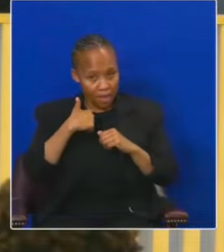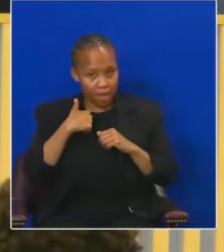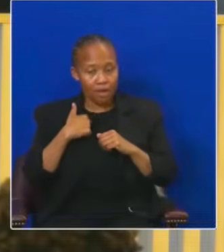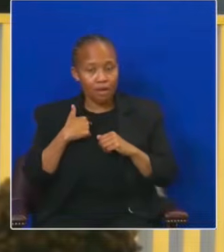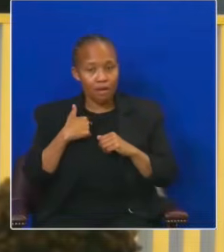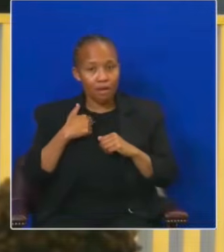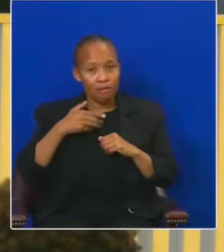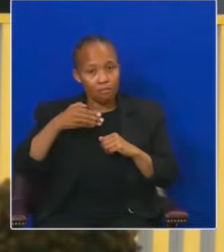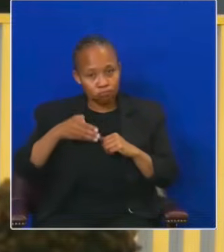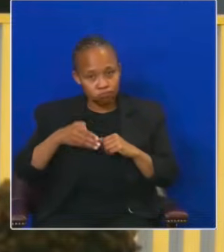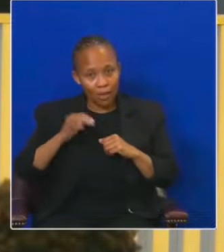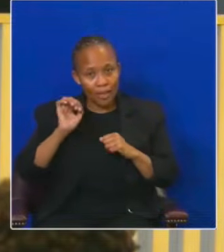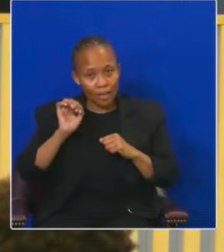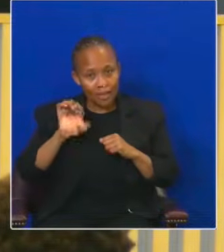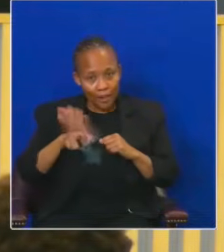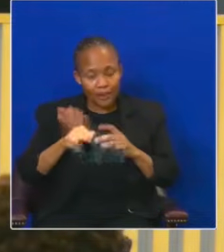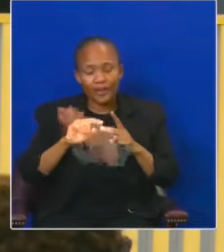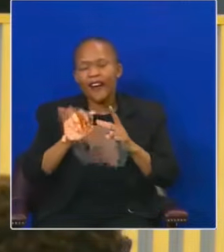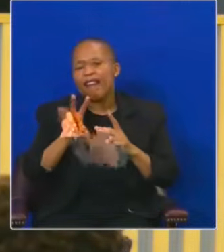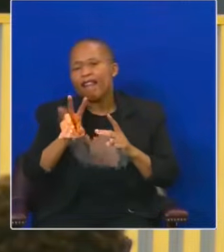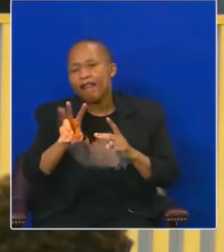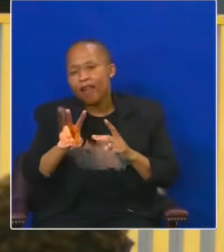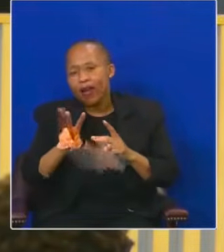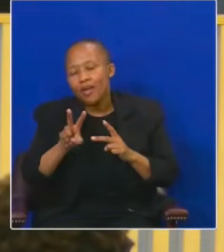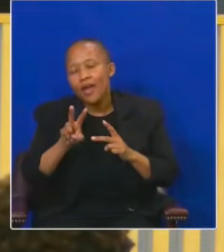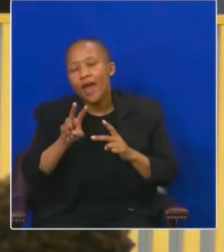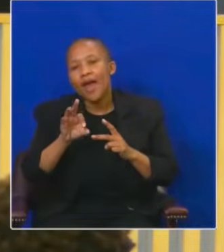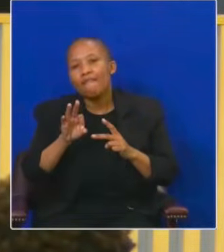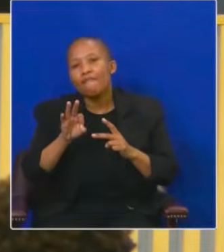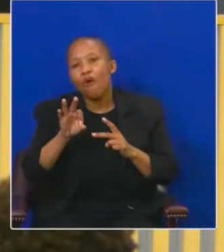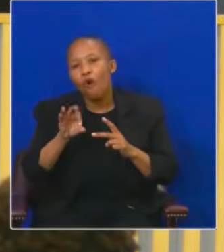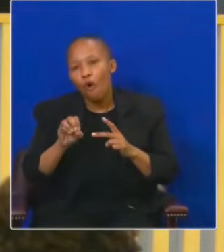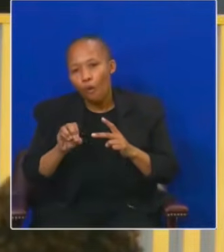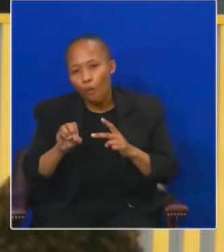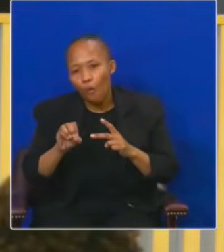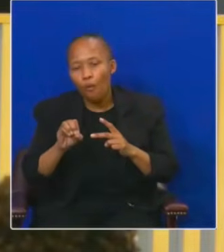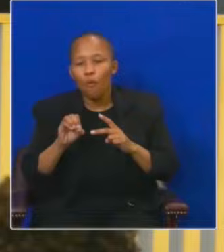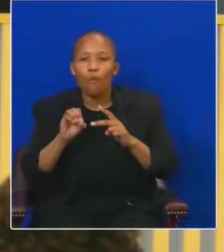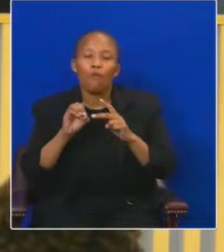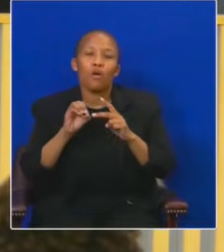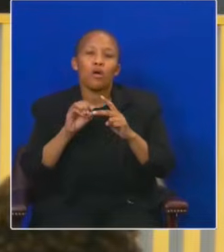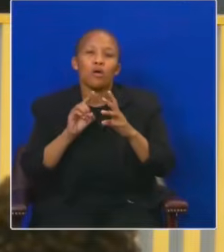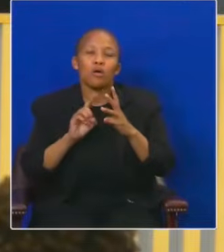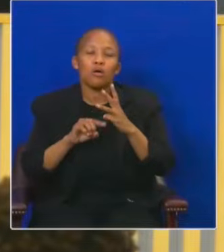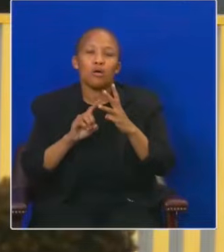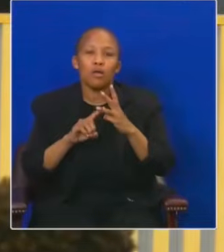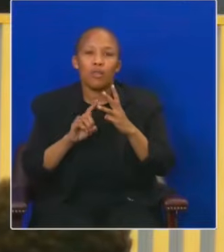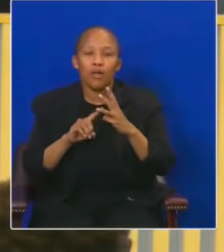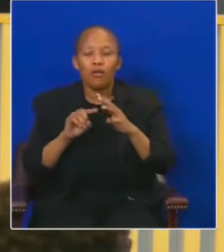the DFO, and the forensic expert.